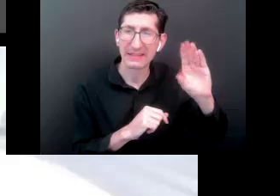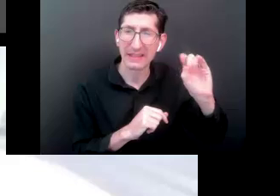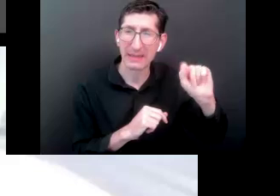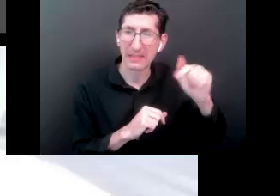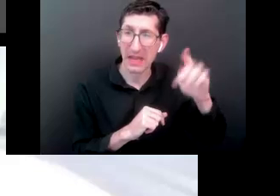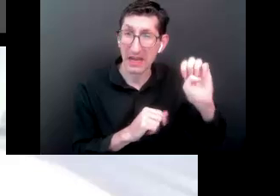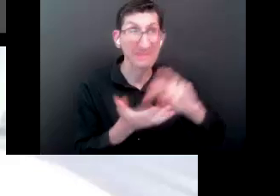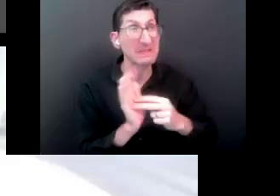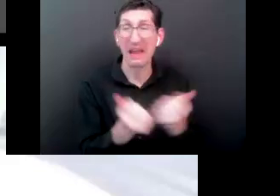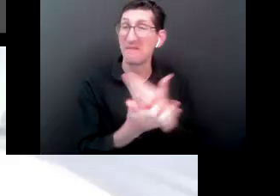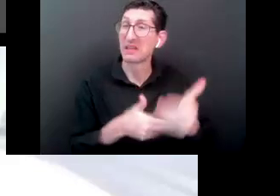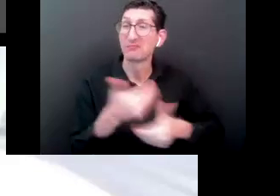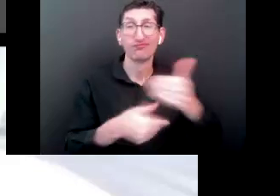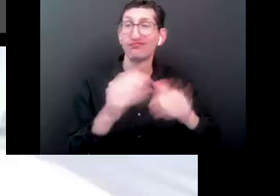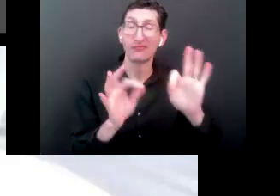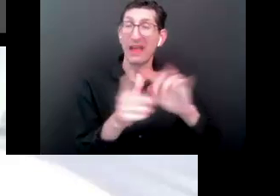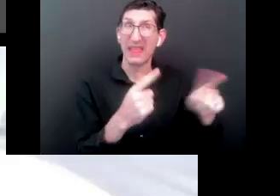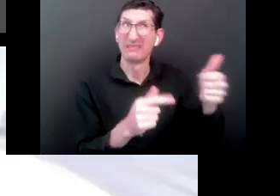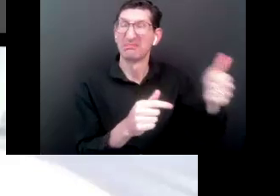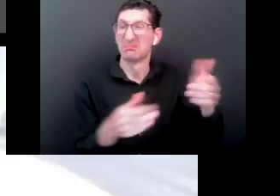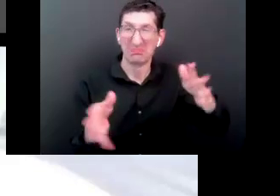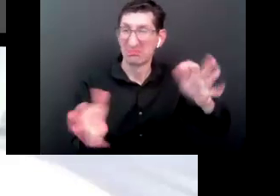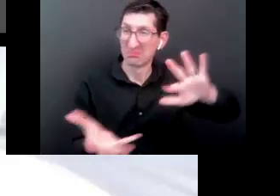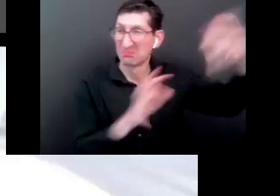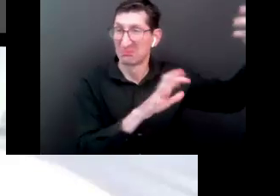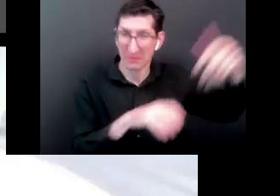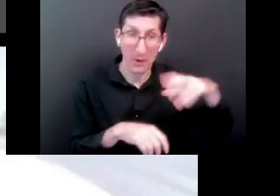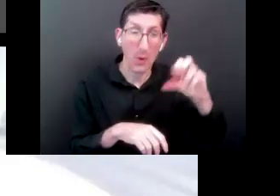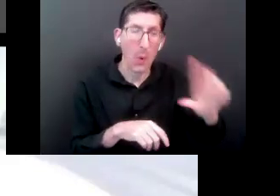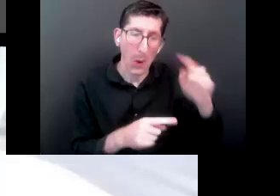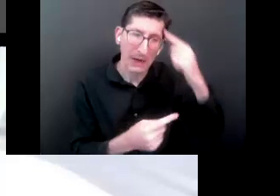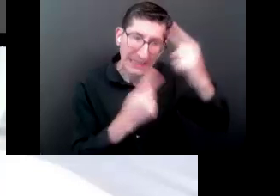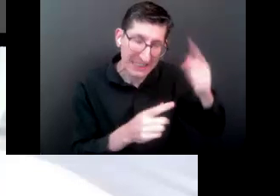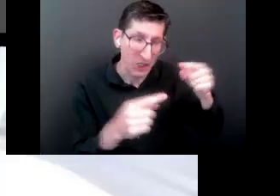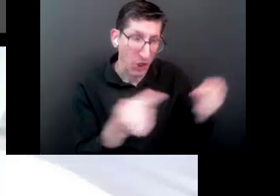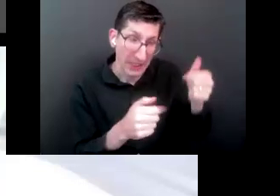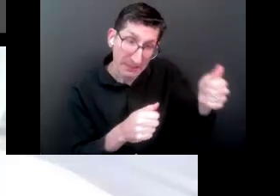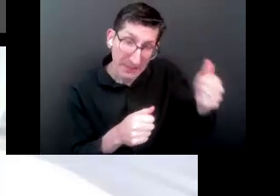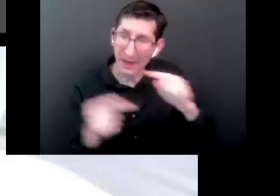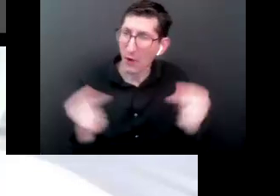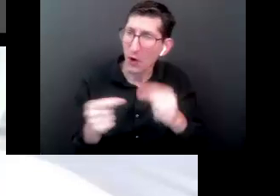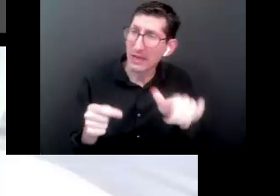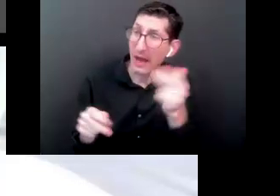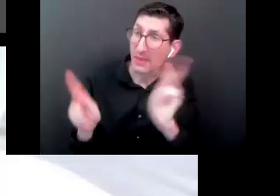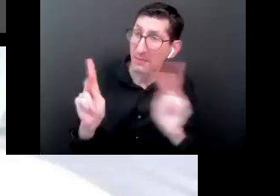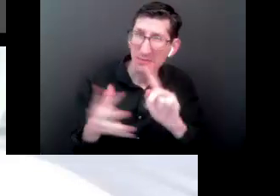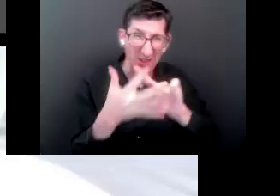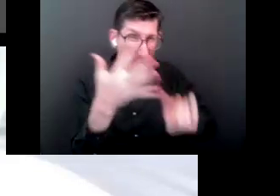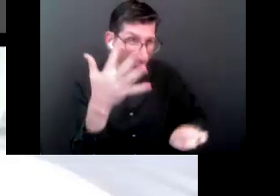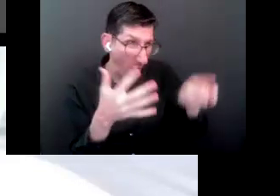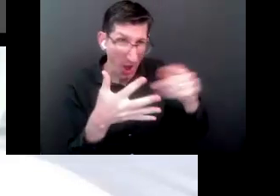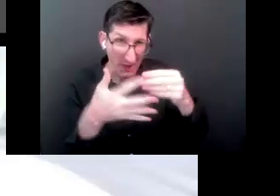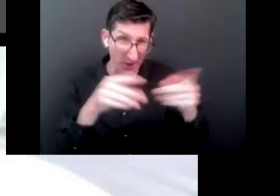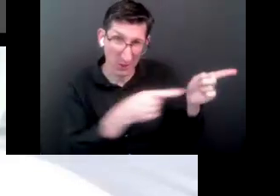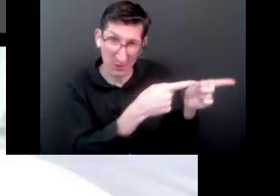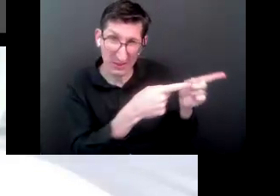things fall apart. And this homicidal and suicidal ideation, all of these things can be responses that individuals have